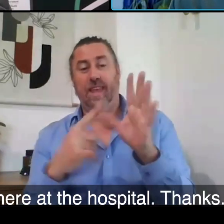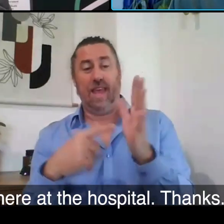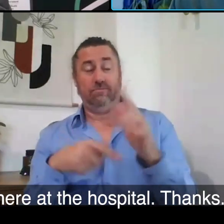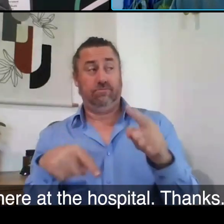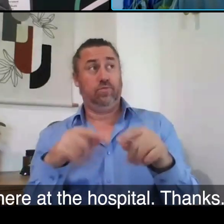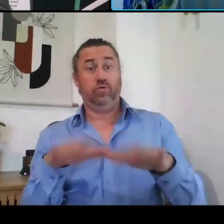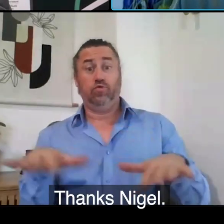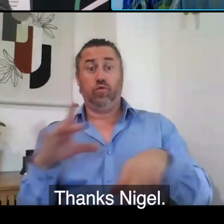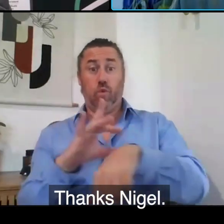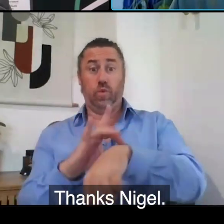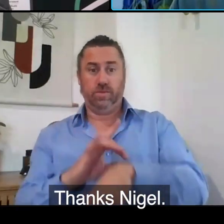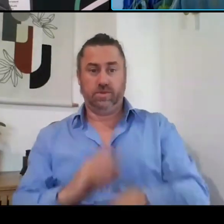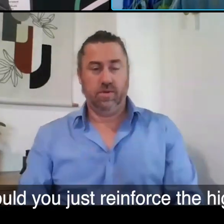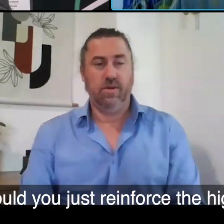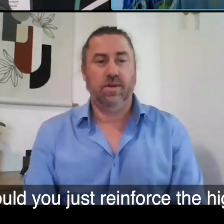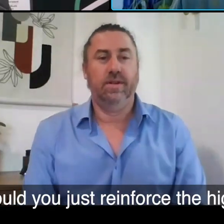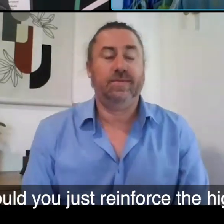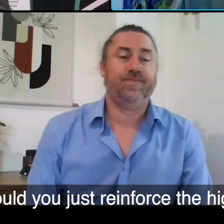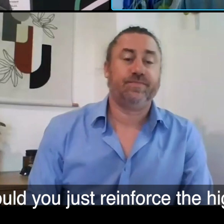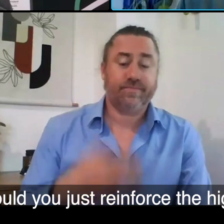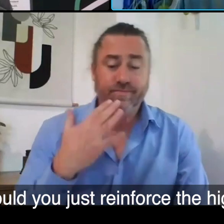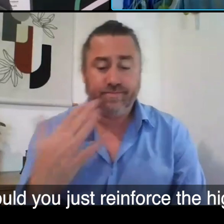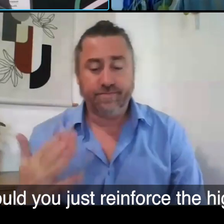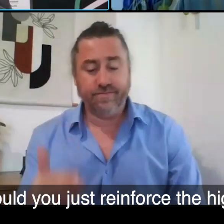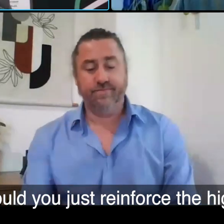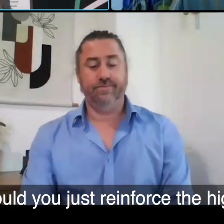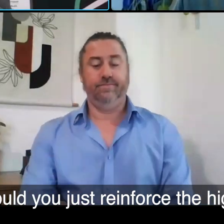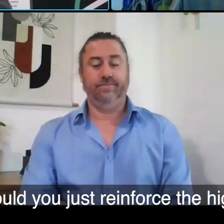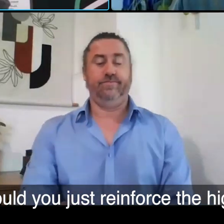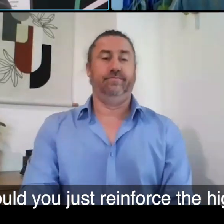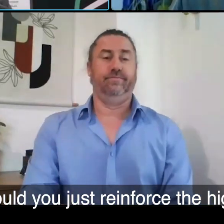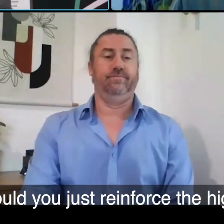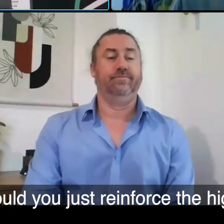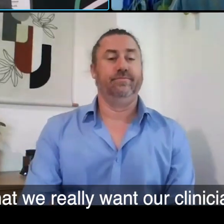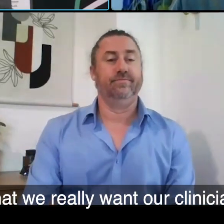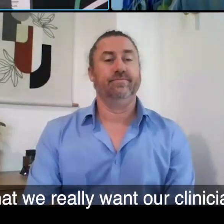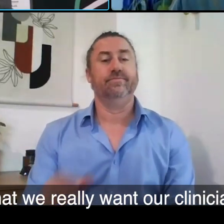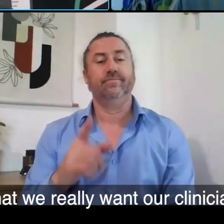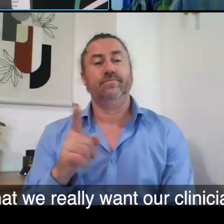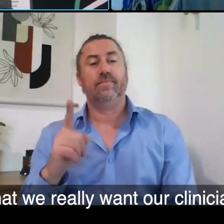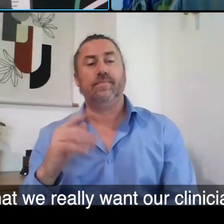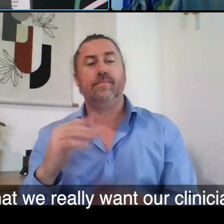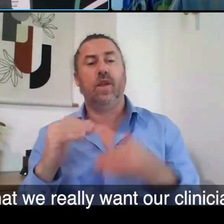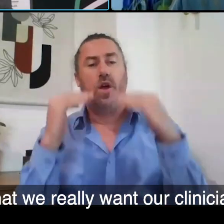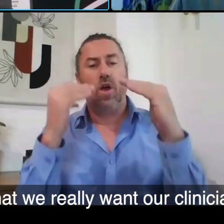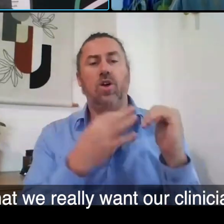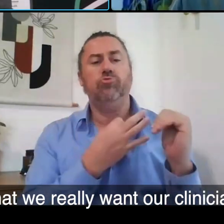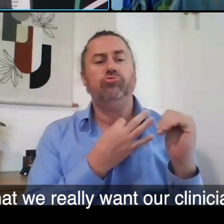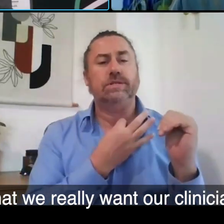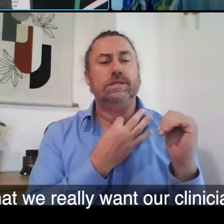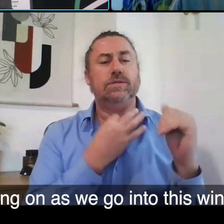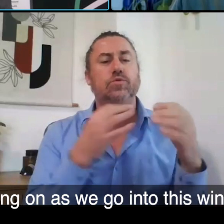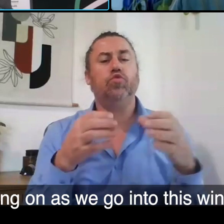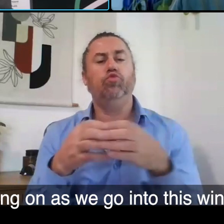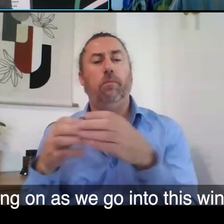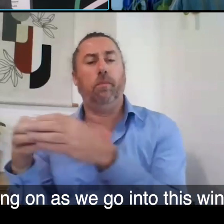hospital. Thanks. Thanks, Nigel. Could you just reinforce the high-risk groups that we really want our